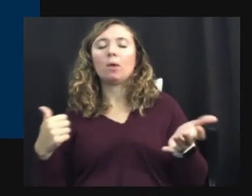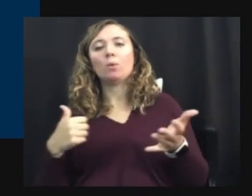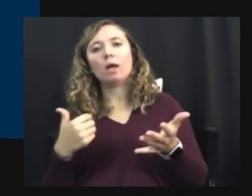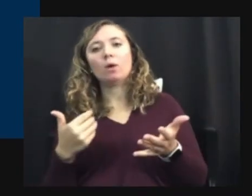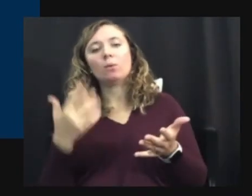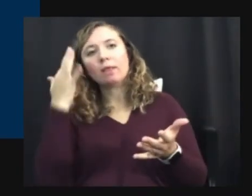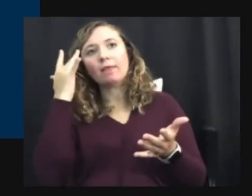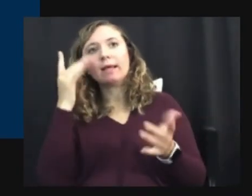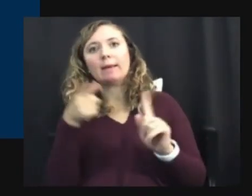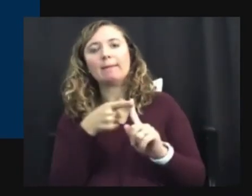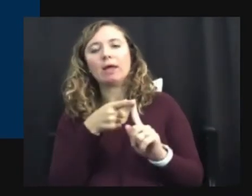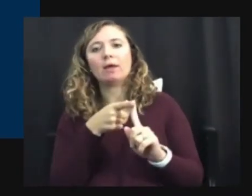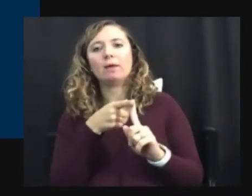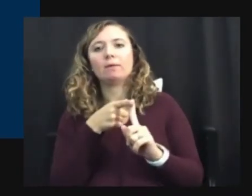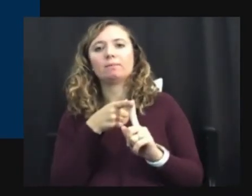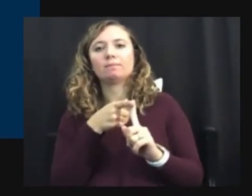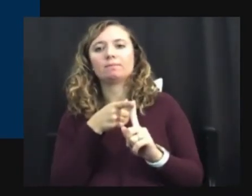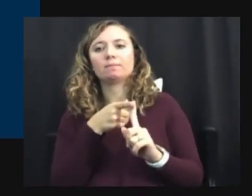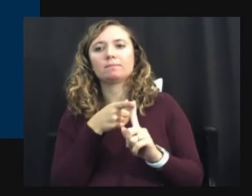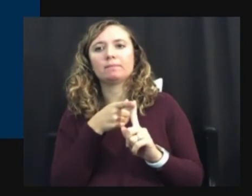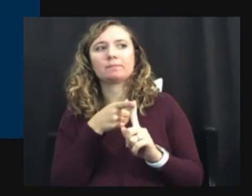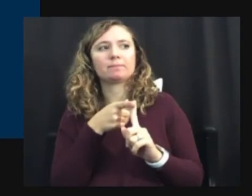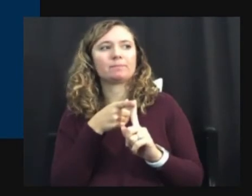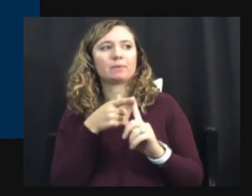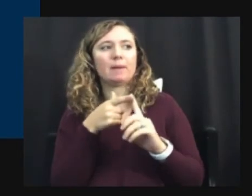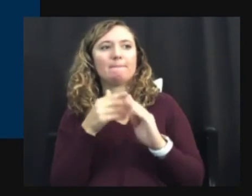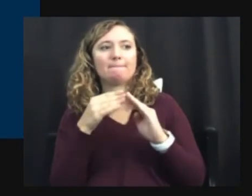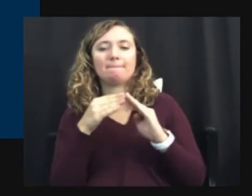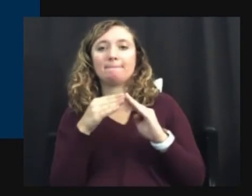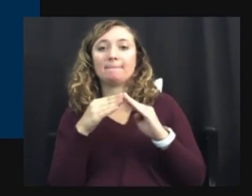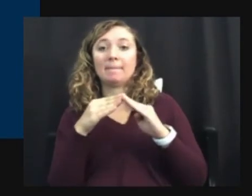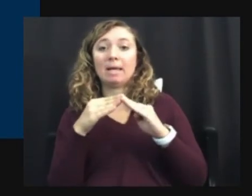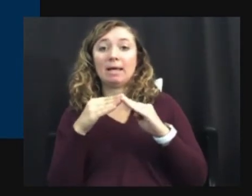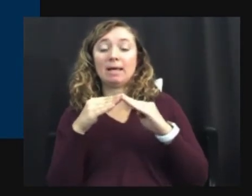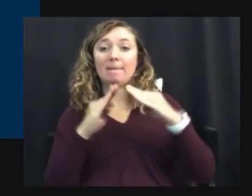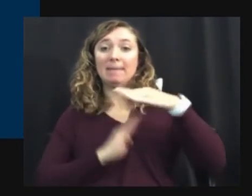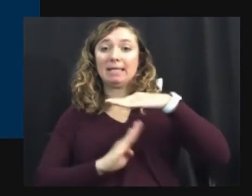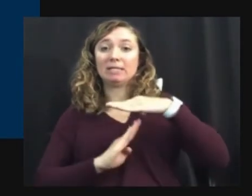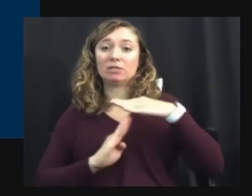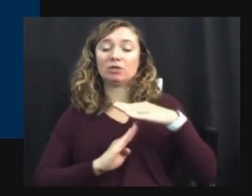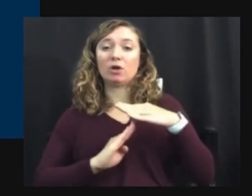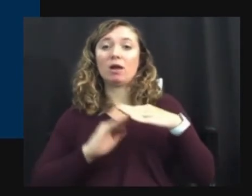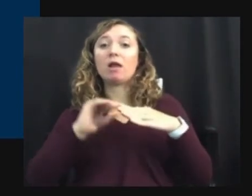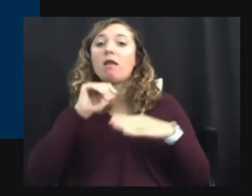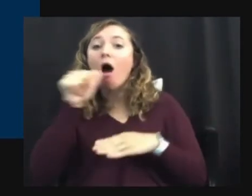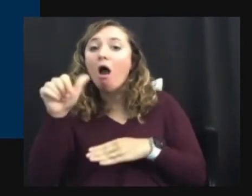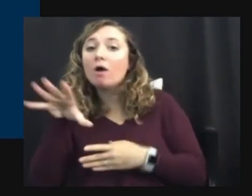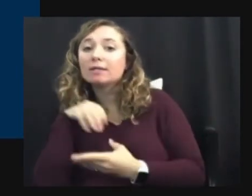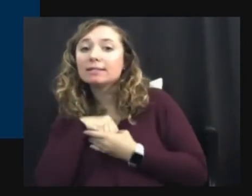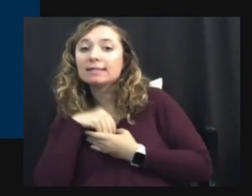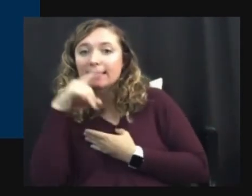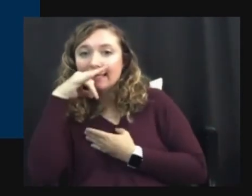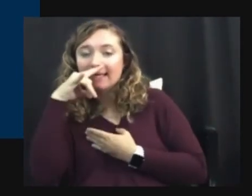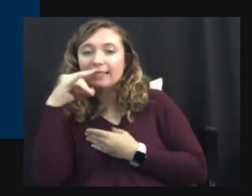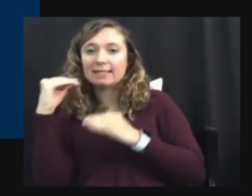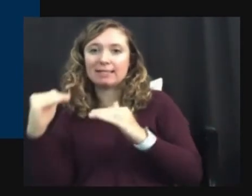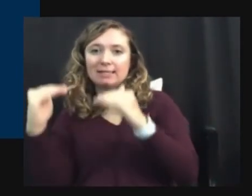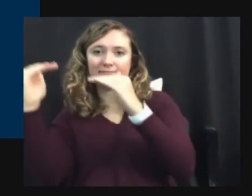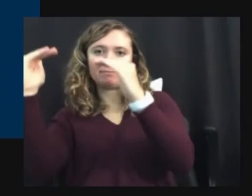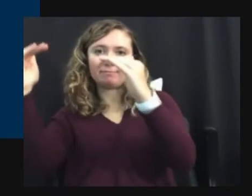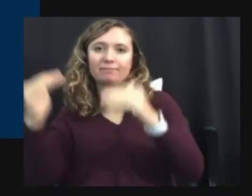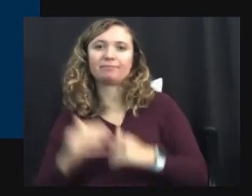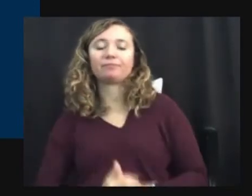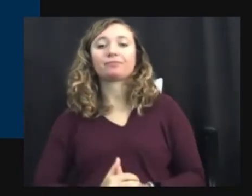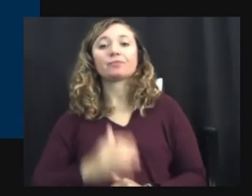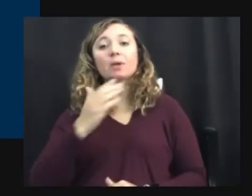we're thinking about based on these developmental leaps for non-autistic kids. And let's talk about my